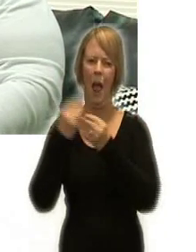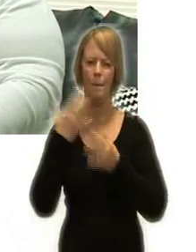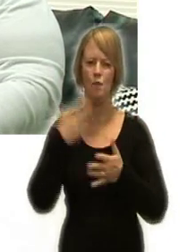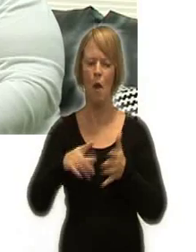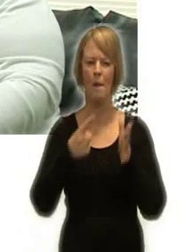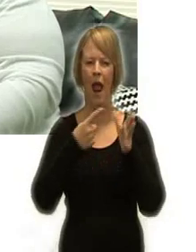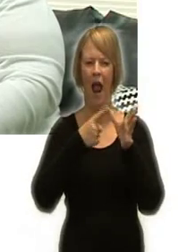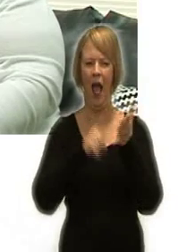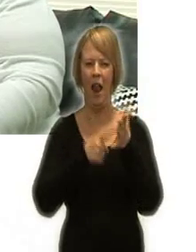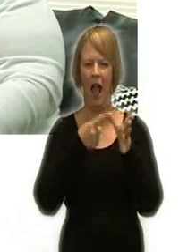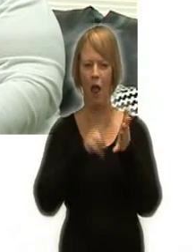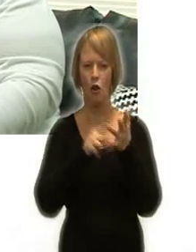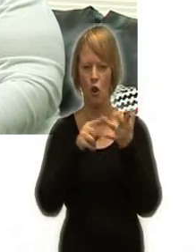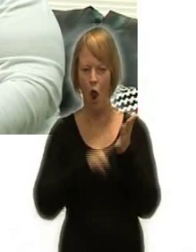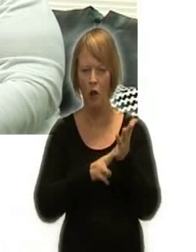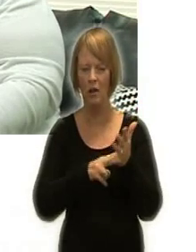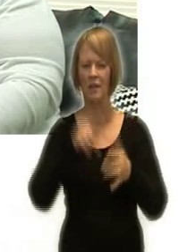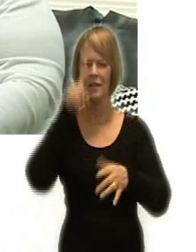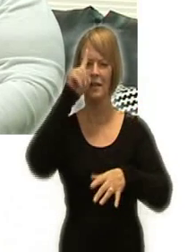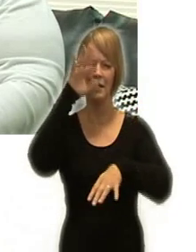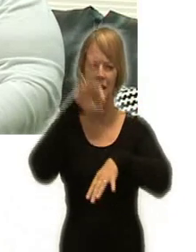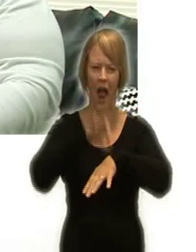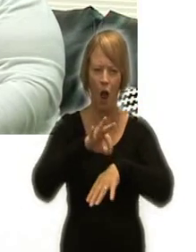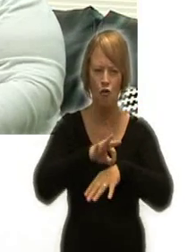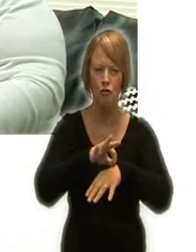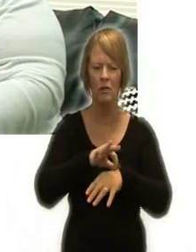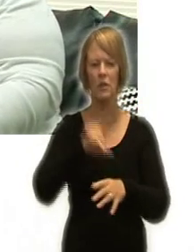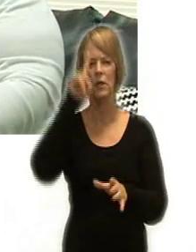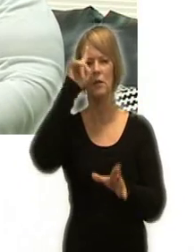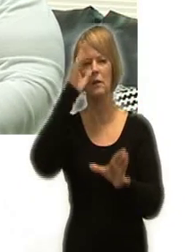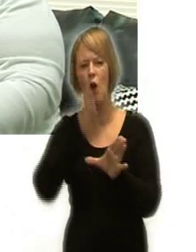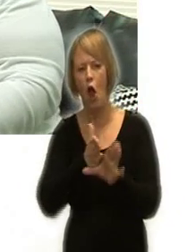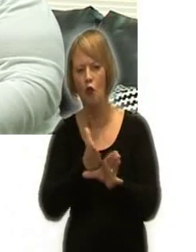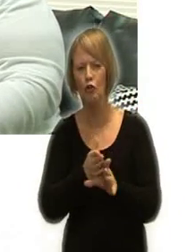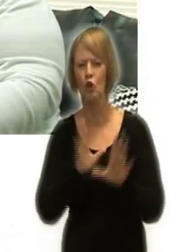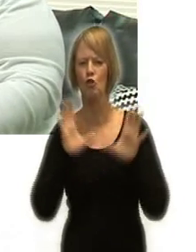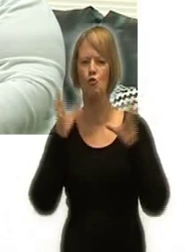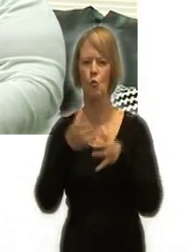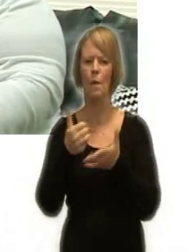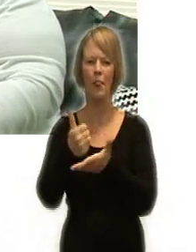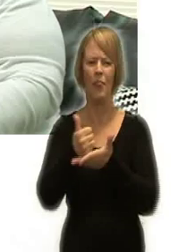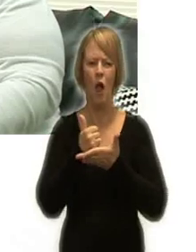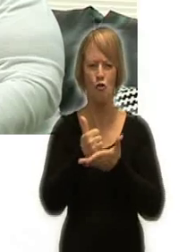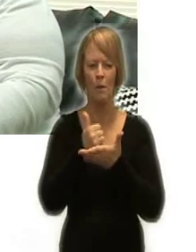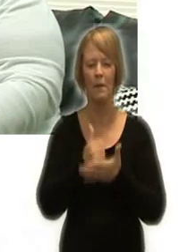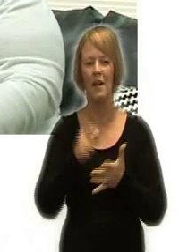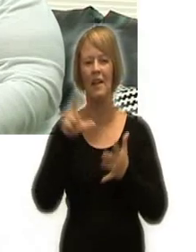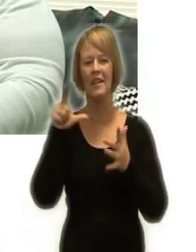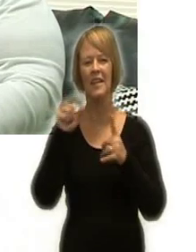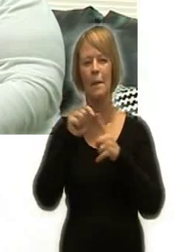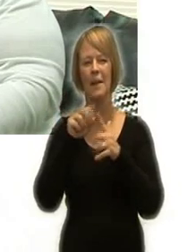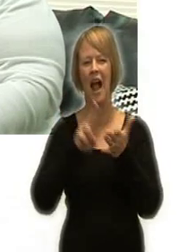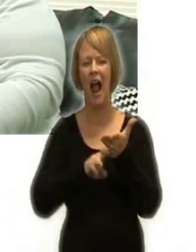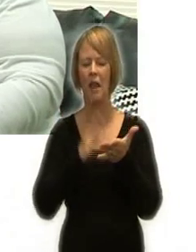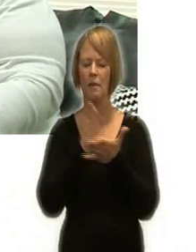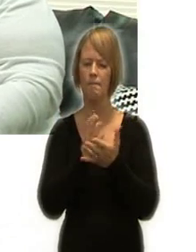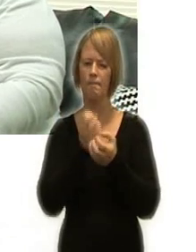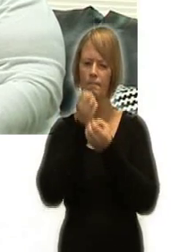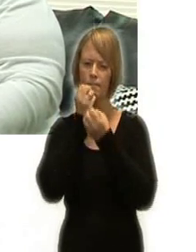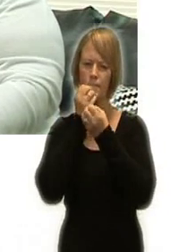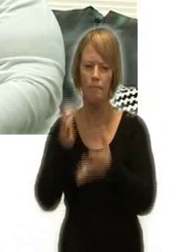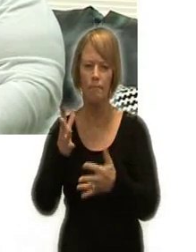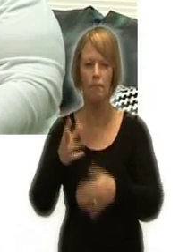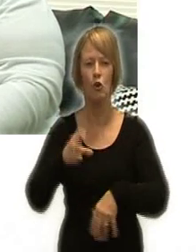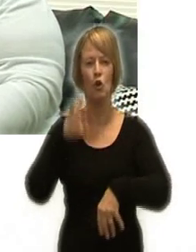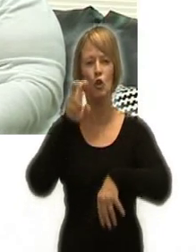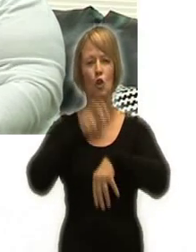group therapy. I had a fantastic CPN, a really understanding doctor, a fantastic health visitor. My